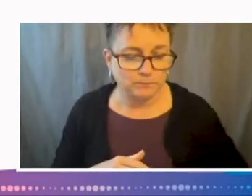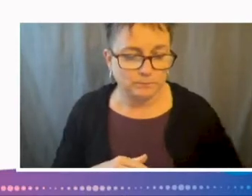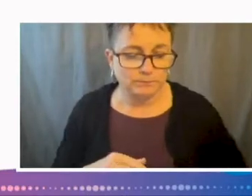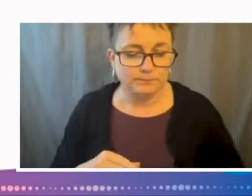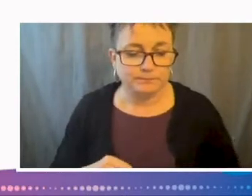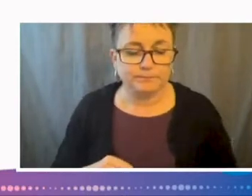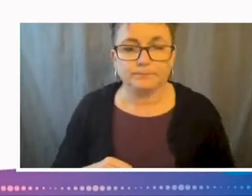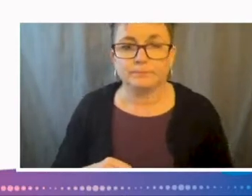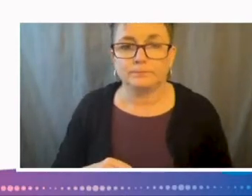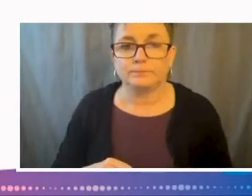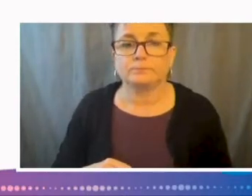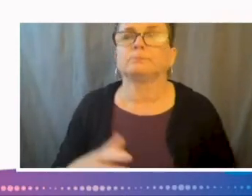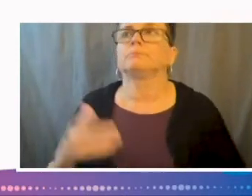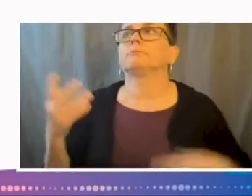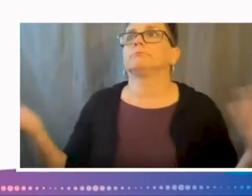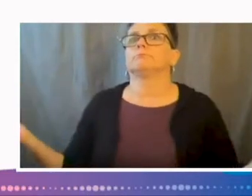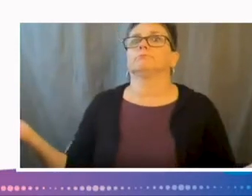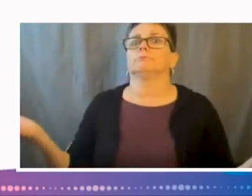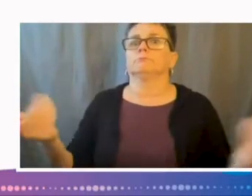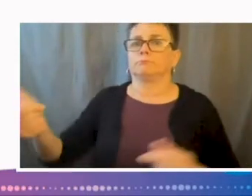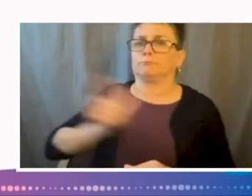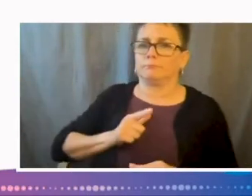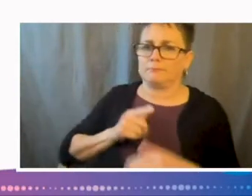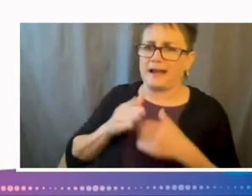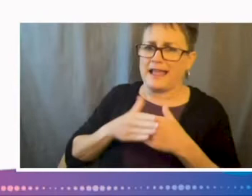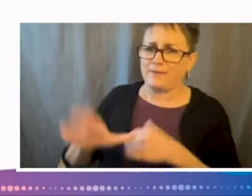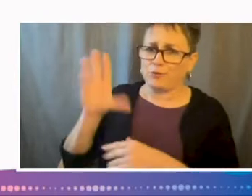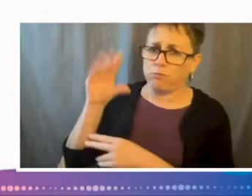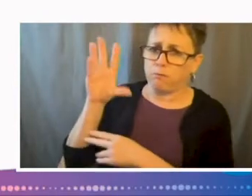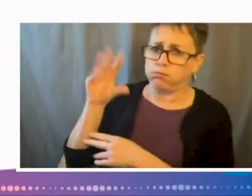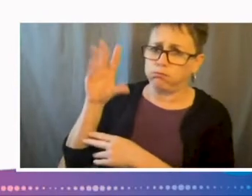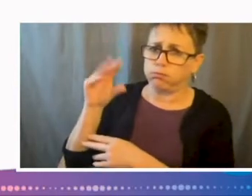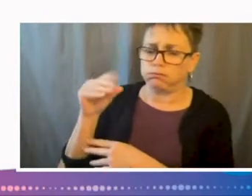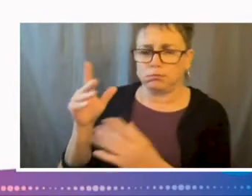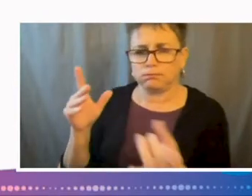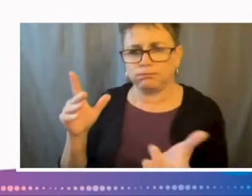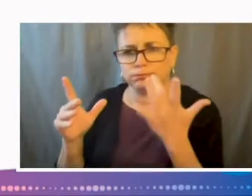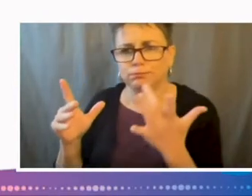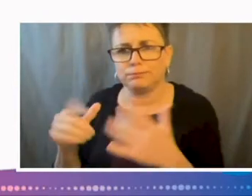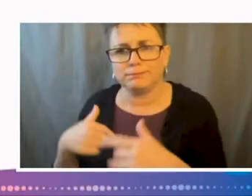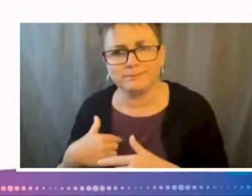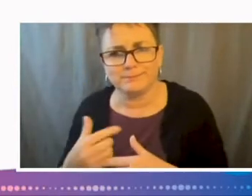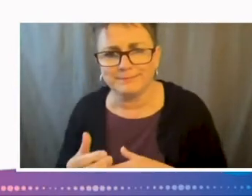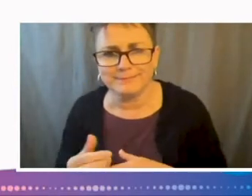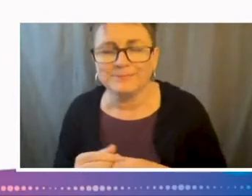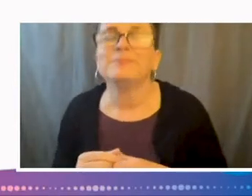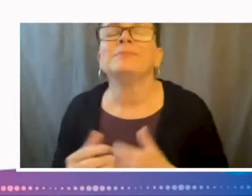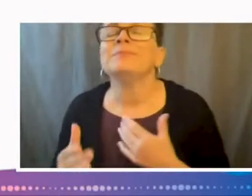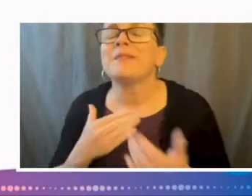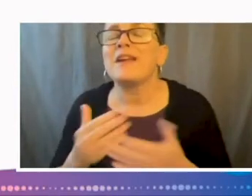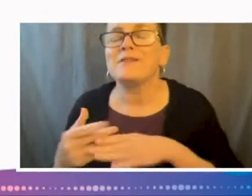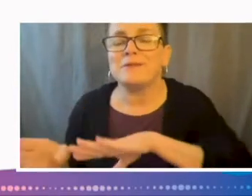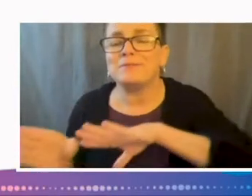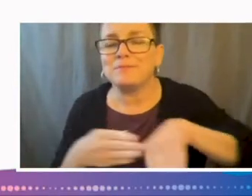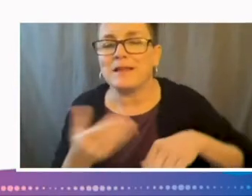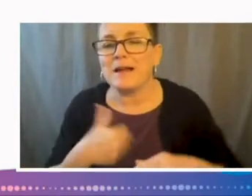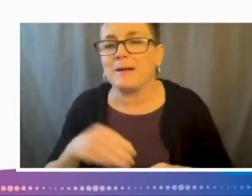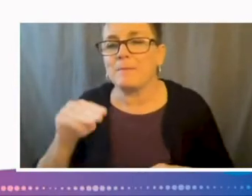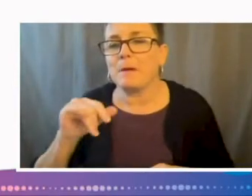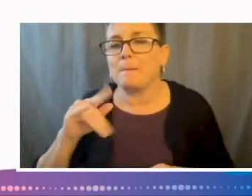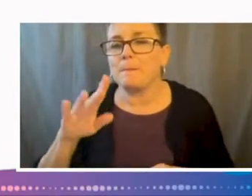How do you follow a puppet? Anyway, hello, my name is Mike Murphy,